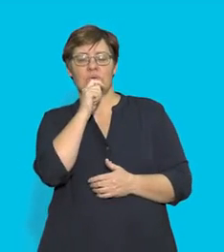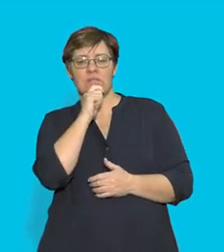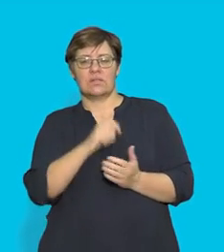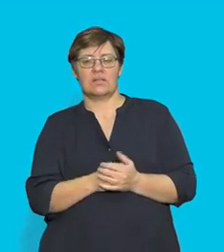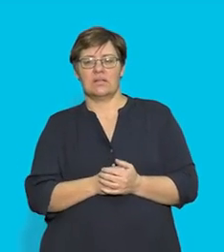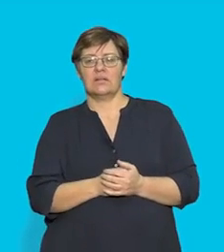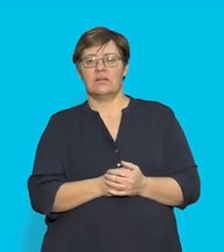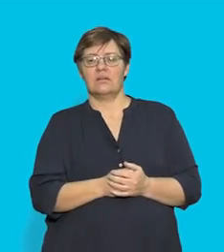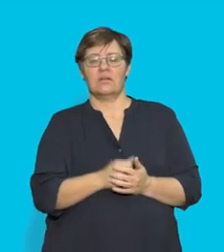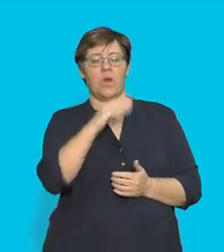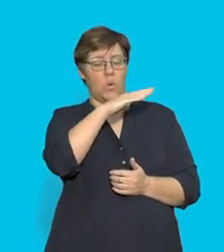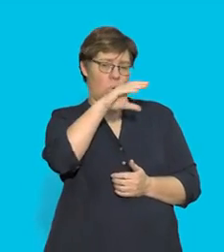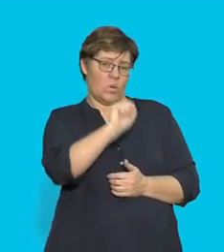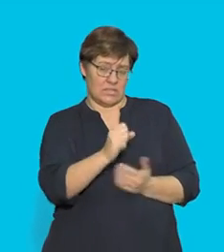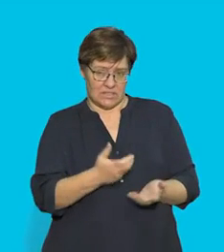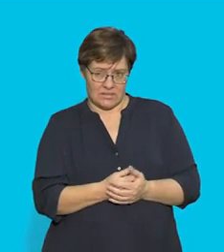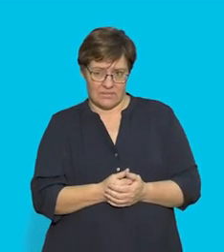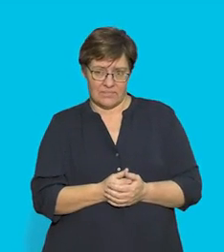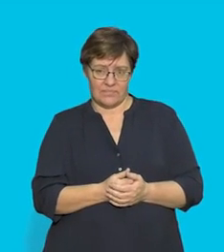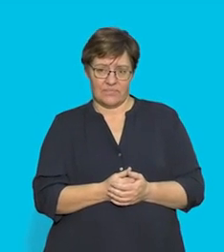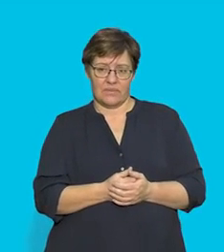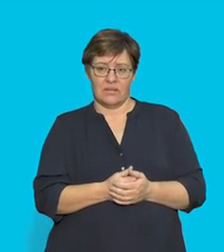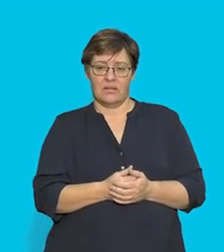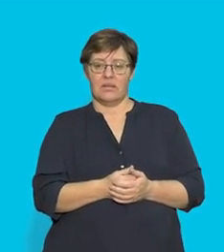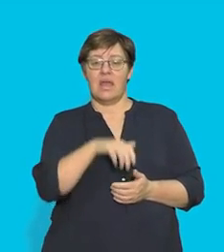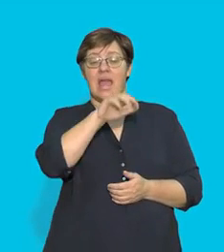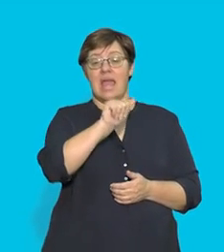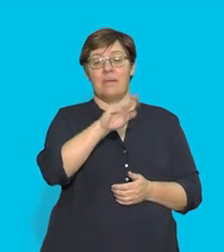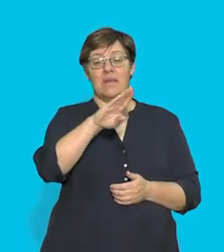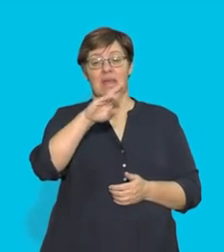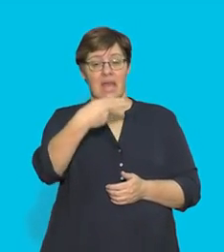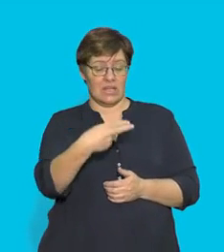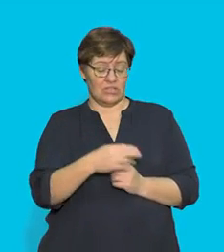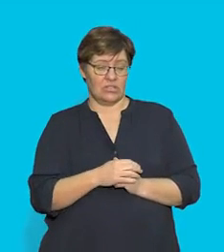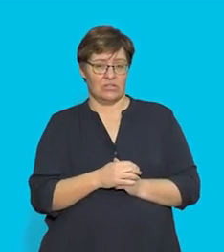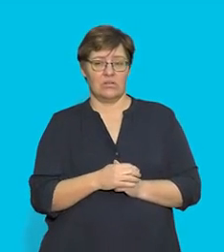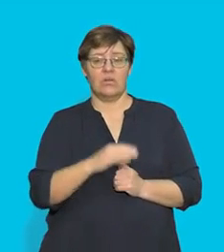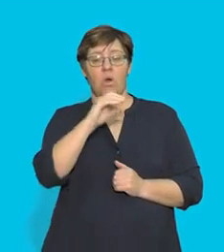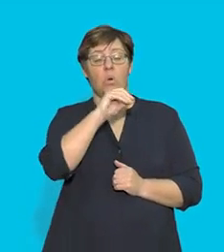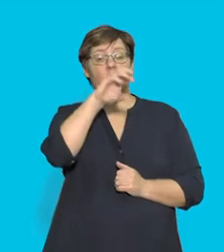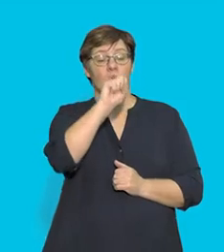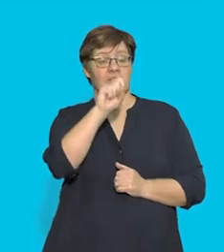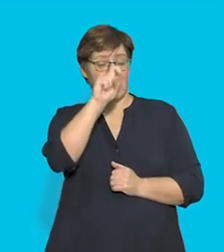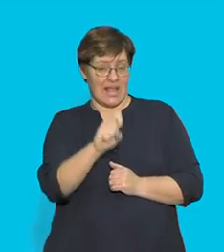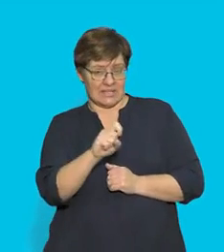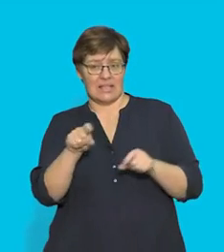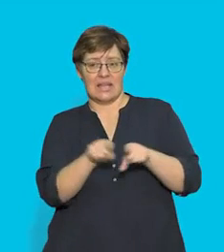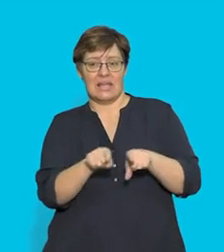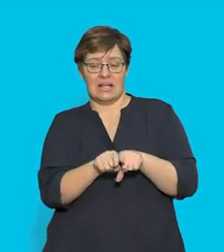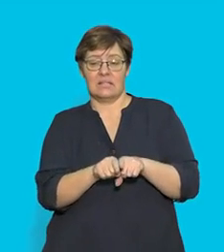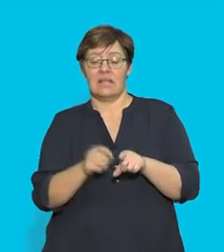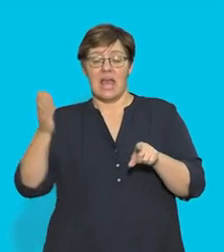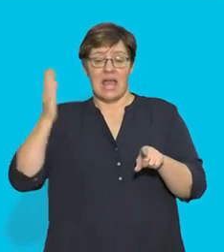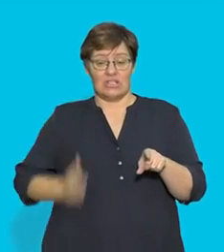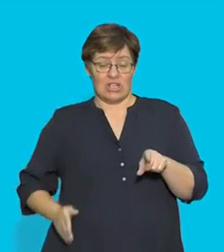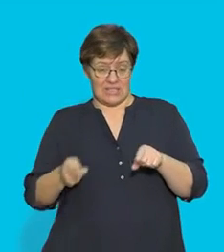the SOHCAHTOA. So we can use cos in this case. So ABH, in triangle ABH, cos of x is equal